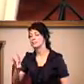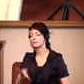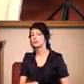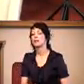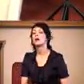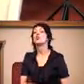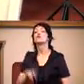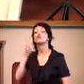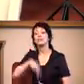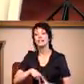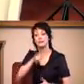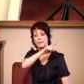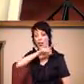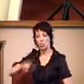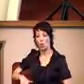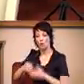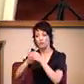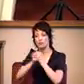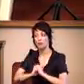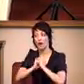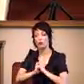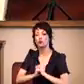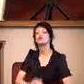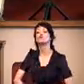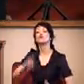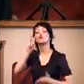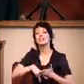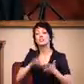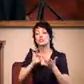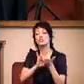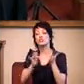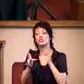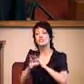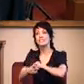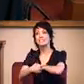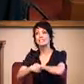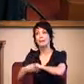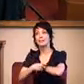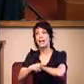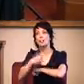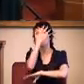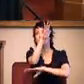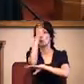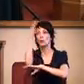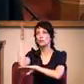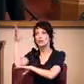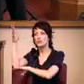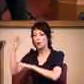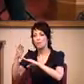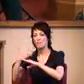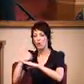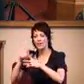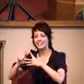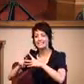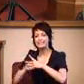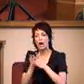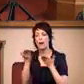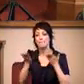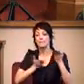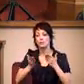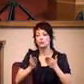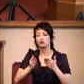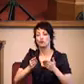Prayer. Read Jesus' temptation in the wilderness before he began his ministry. Read